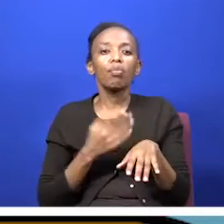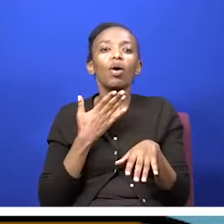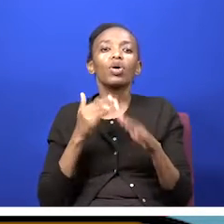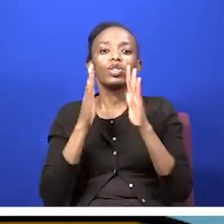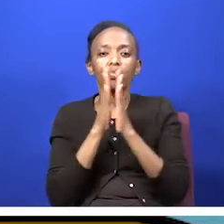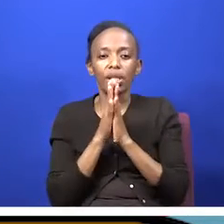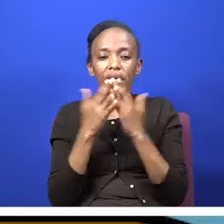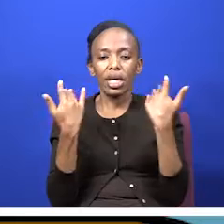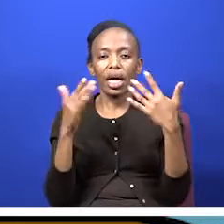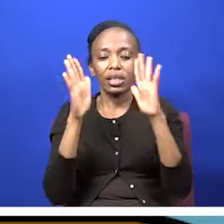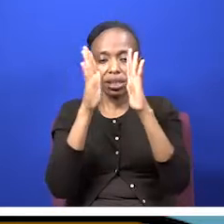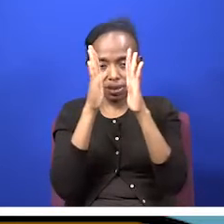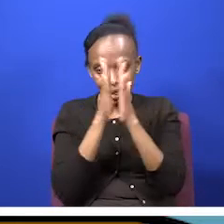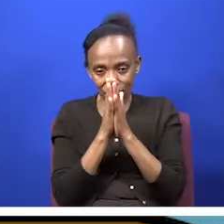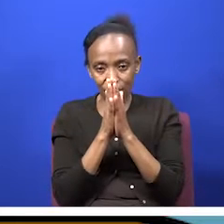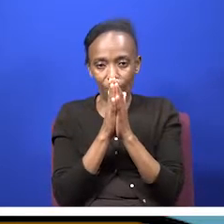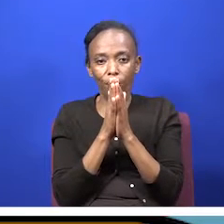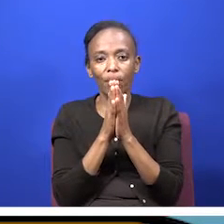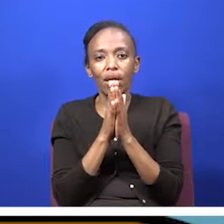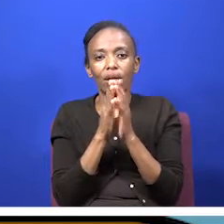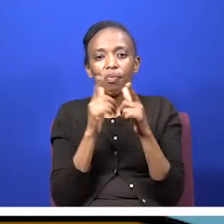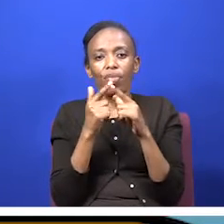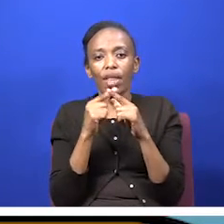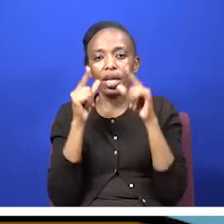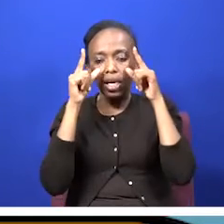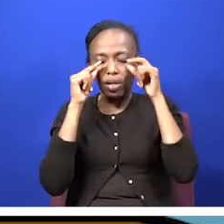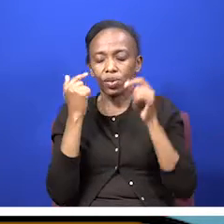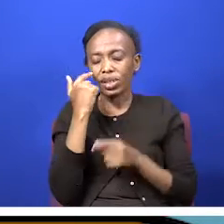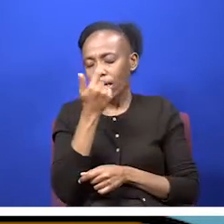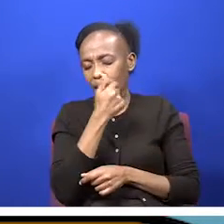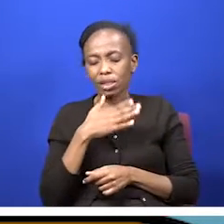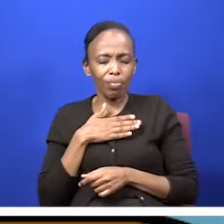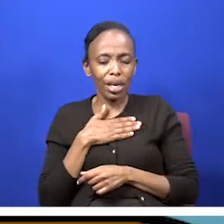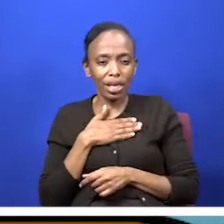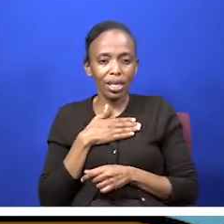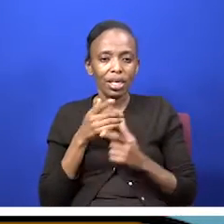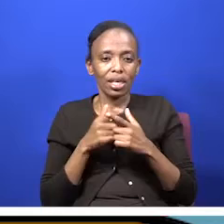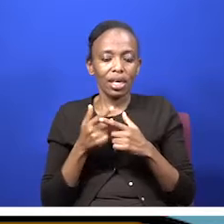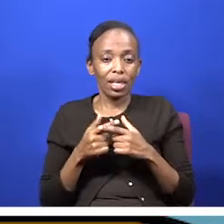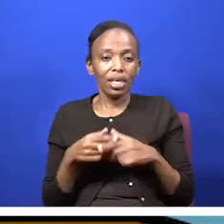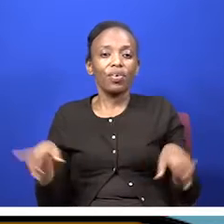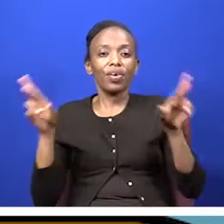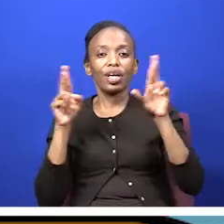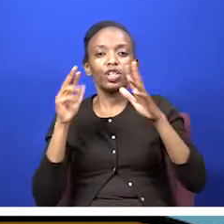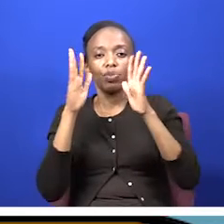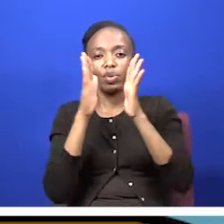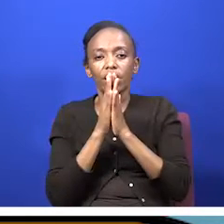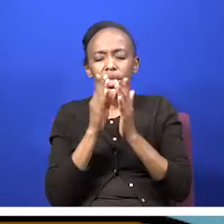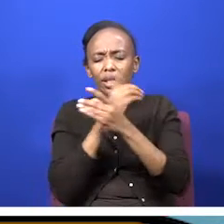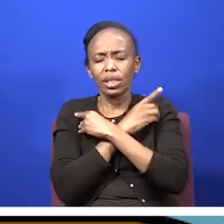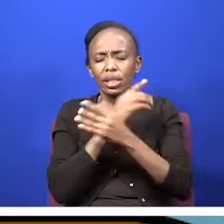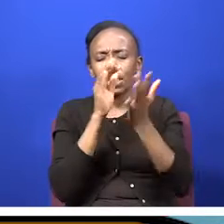I want to pray, I put my hands together. I close my eyes, ready to